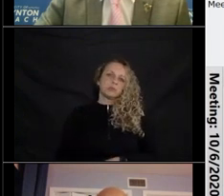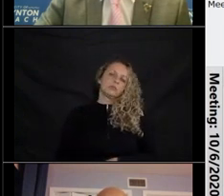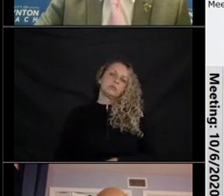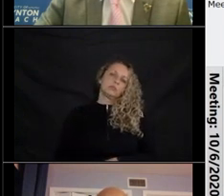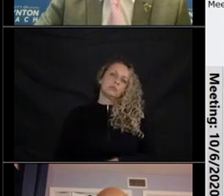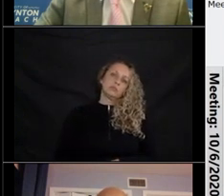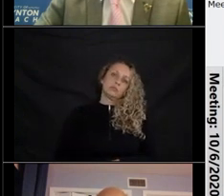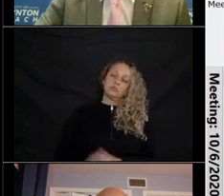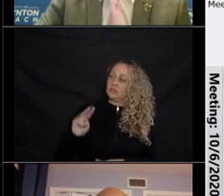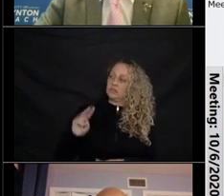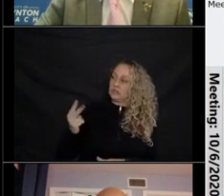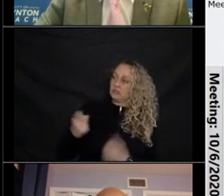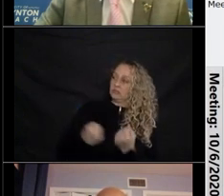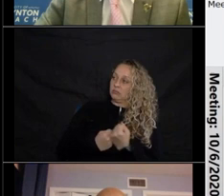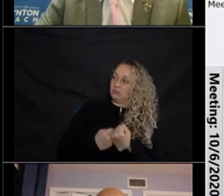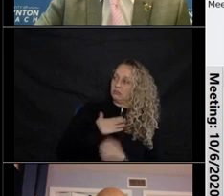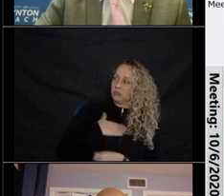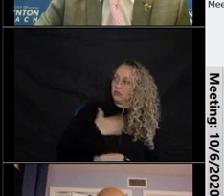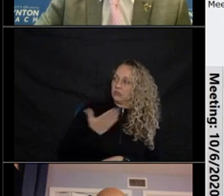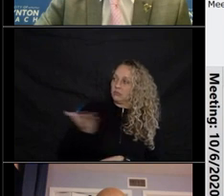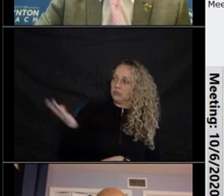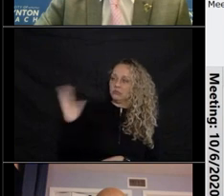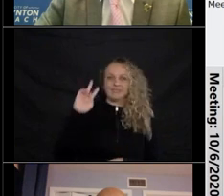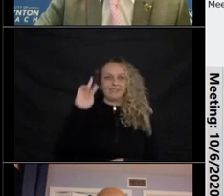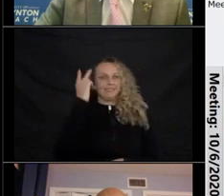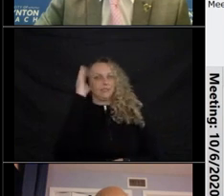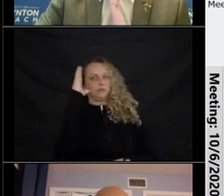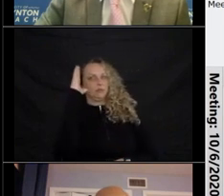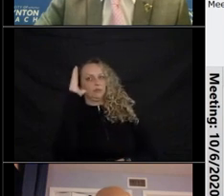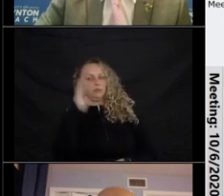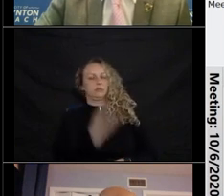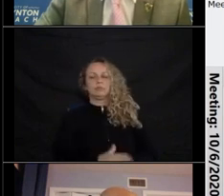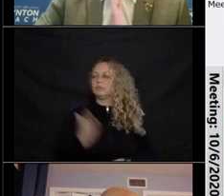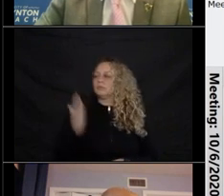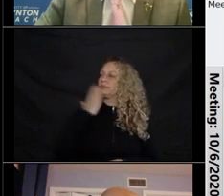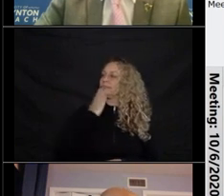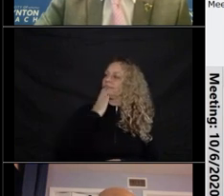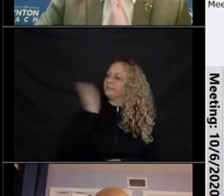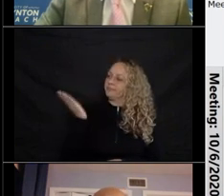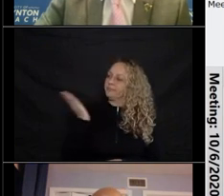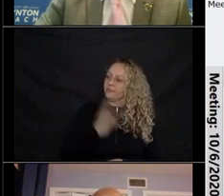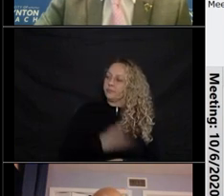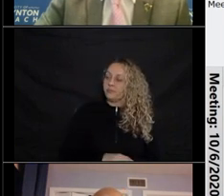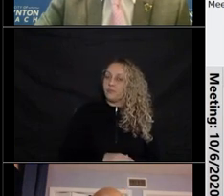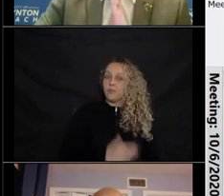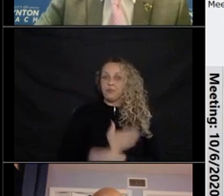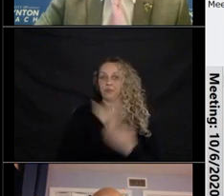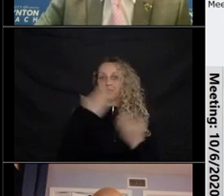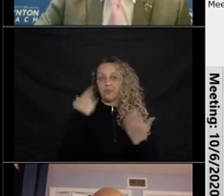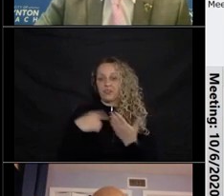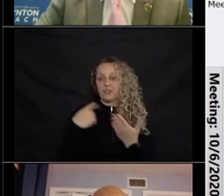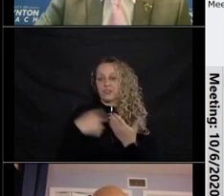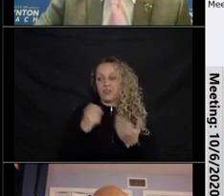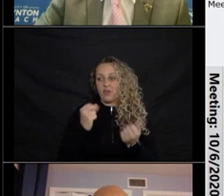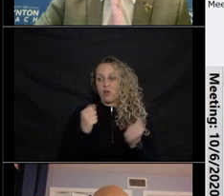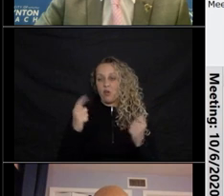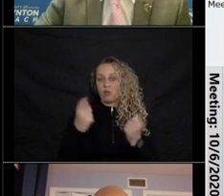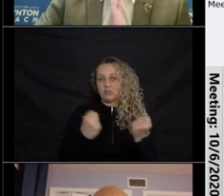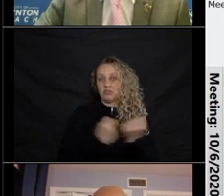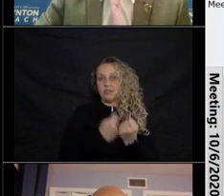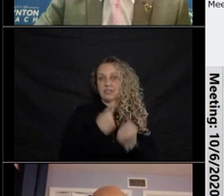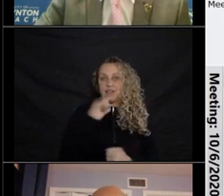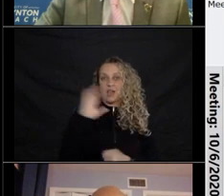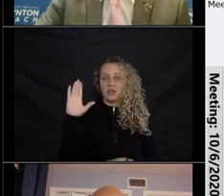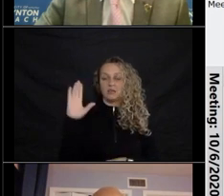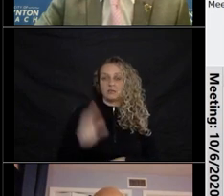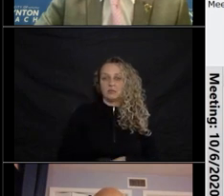Can I get a second, please? Second. Thank you. Seeing no more further discussion, all those in favor state so by